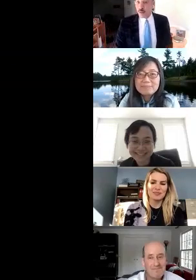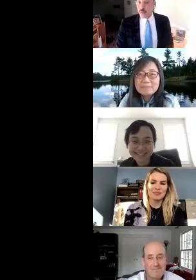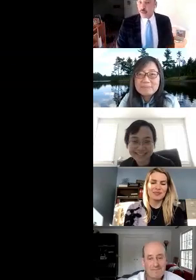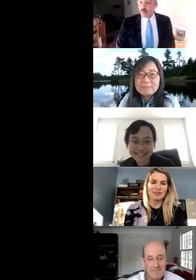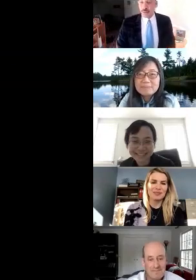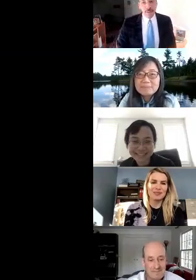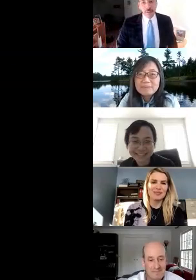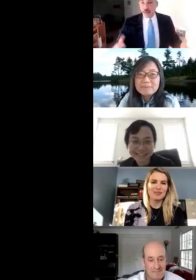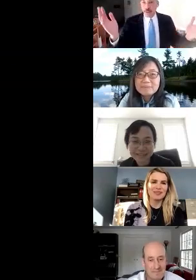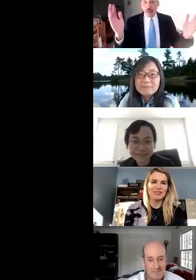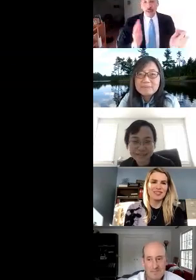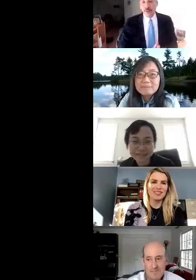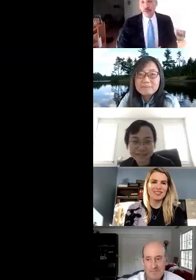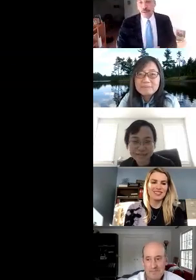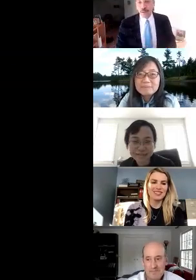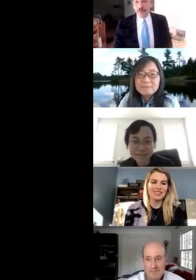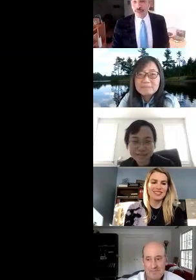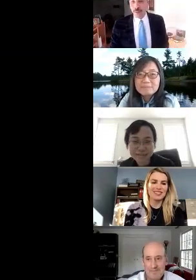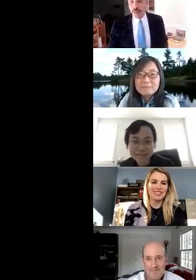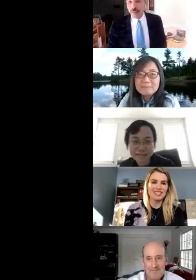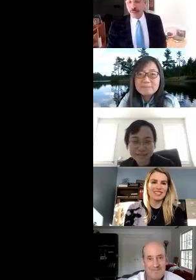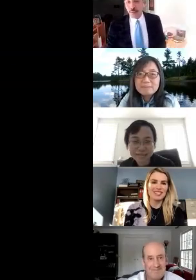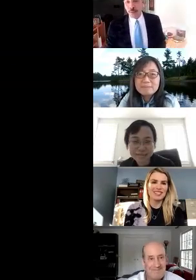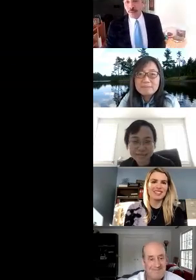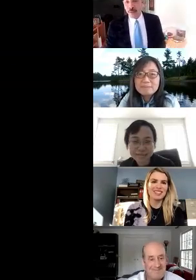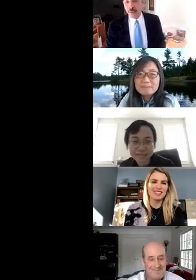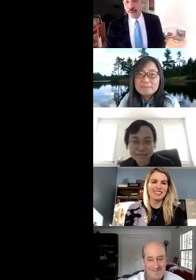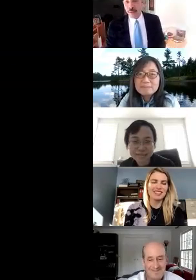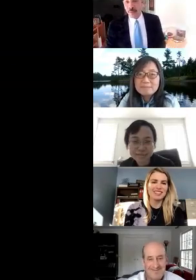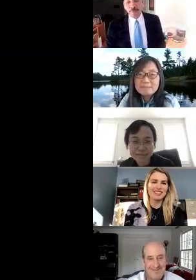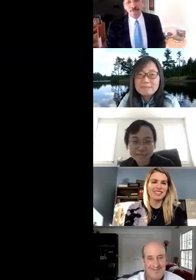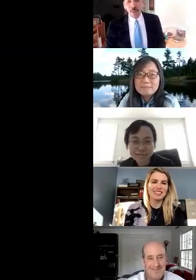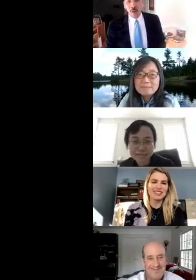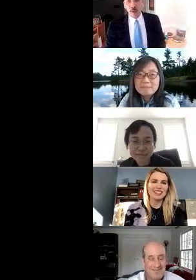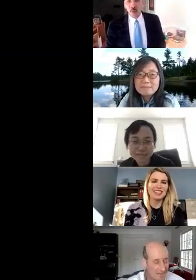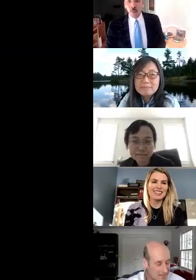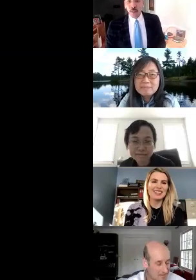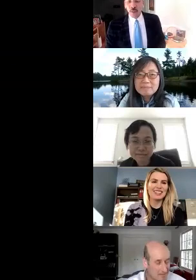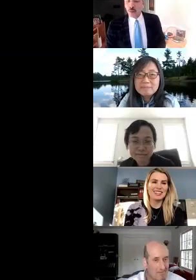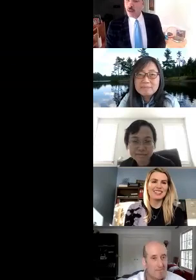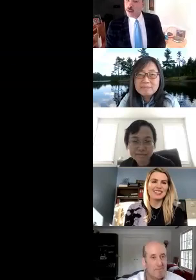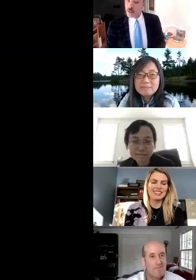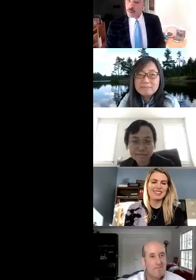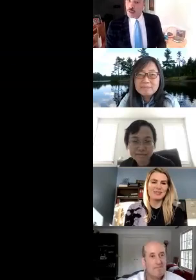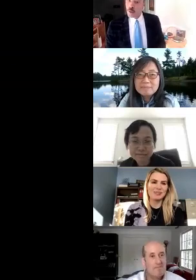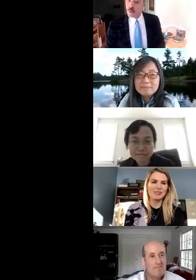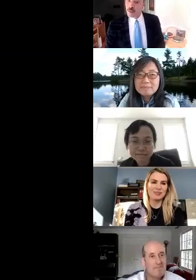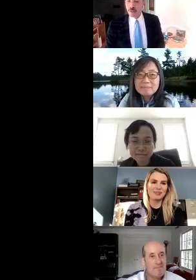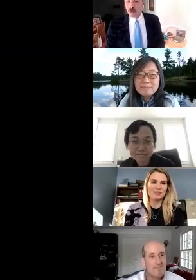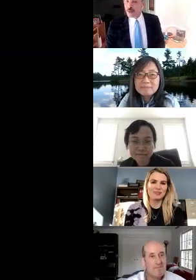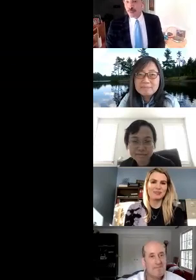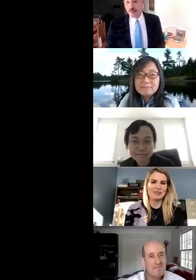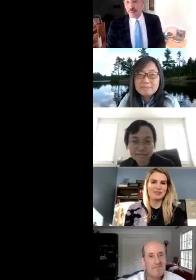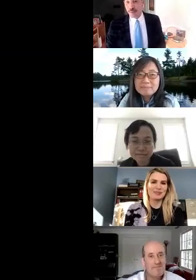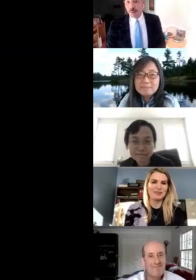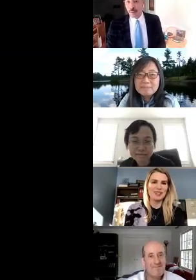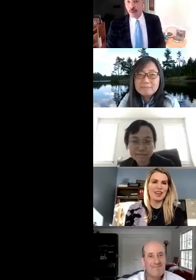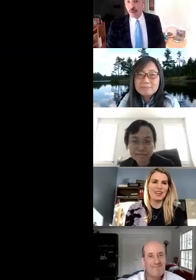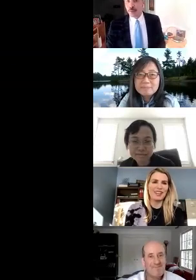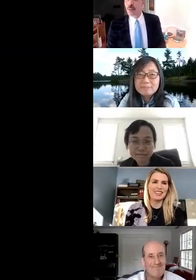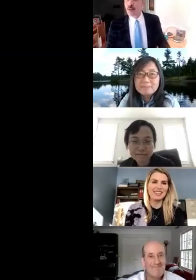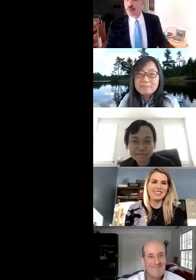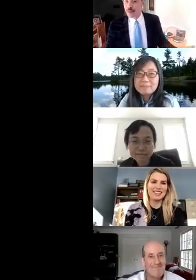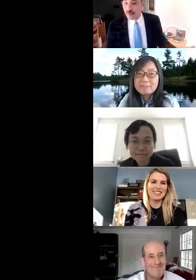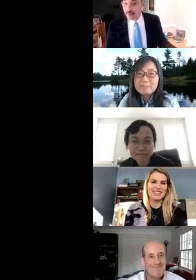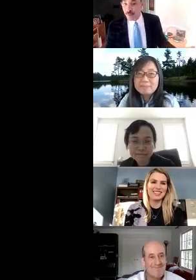with us. And I hear you're off and off, but I'm glad you were able to do this. I know we'll call on you hopefully in the future. We're all